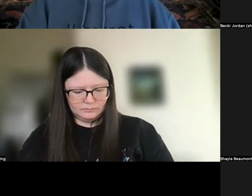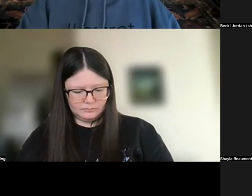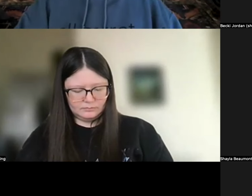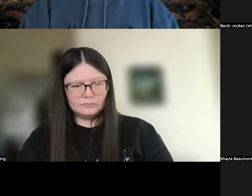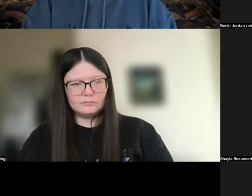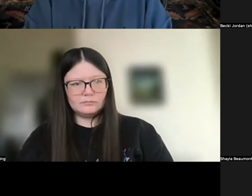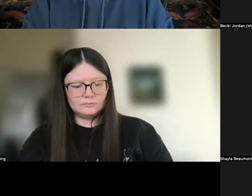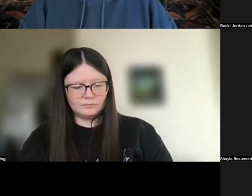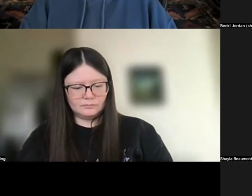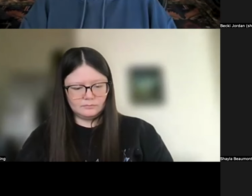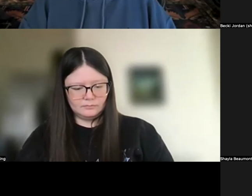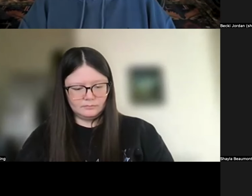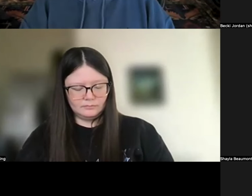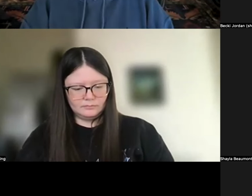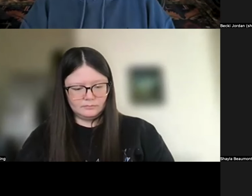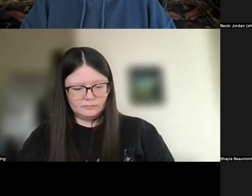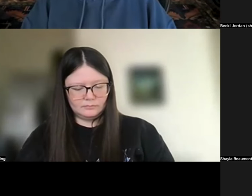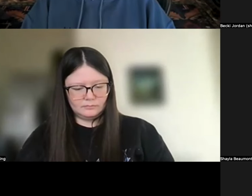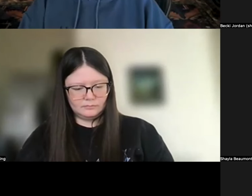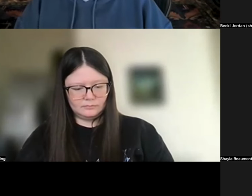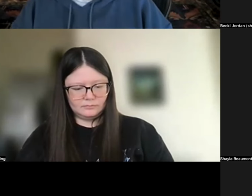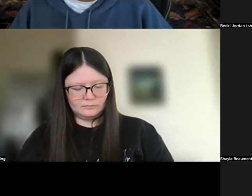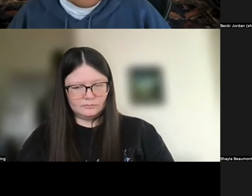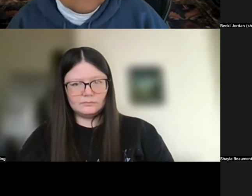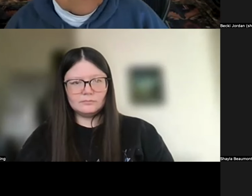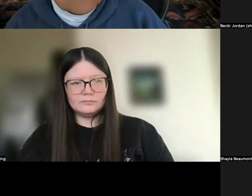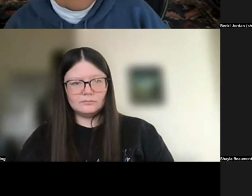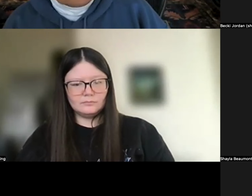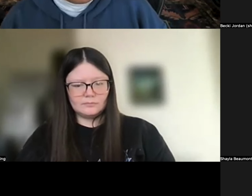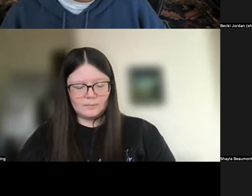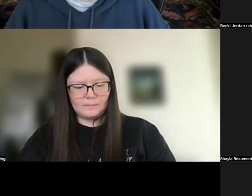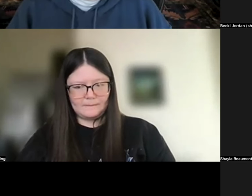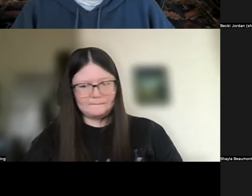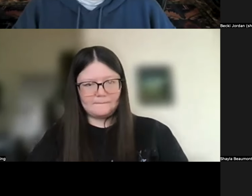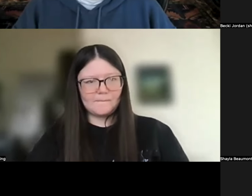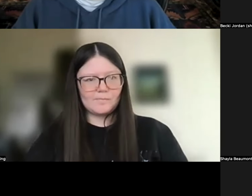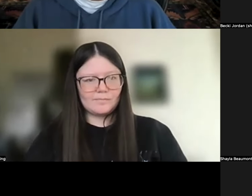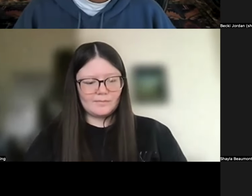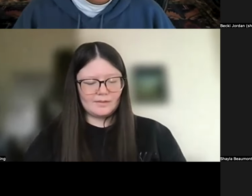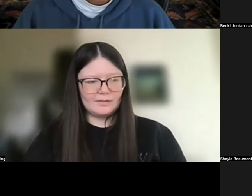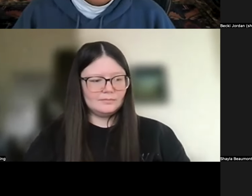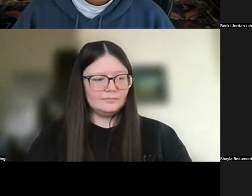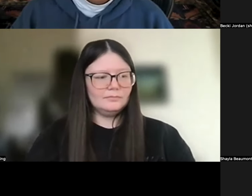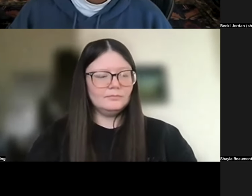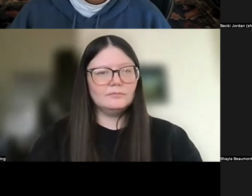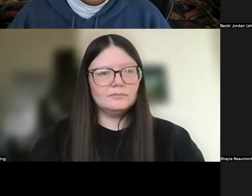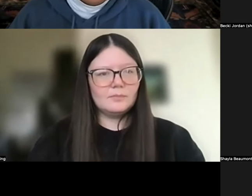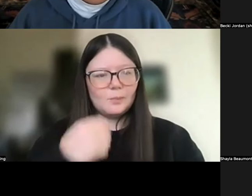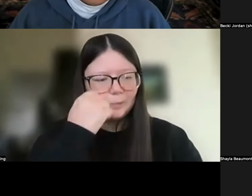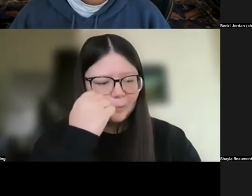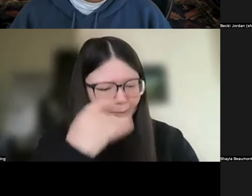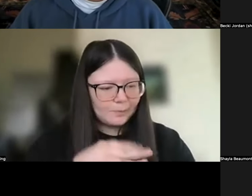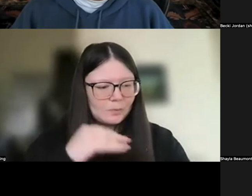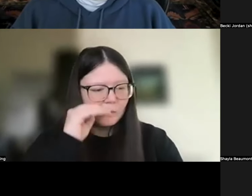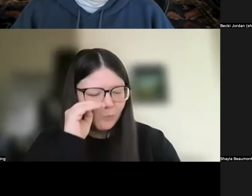is there an issue with law enforcement, prosecution, other criminal legal processes?